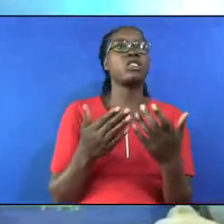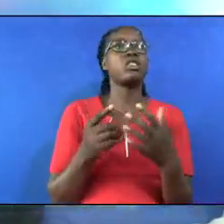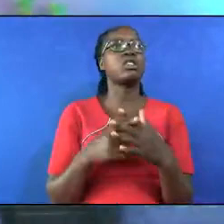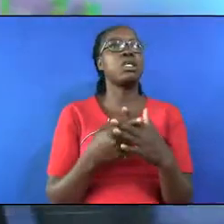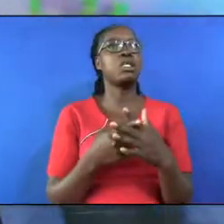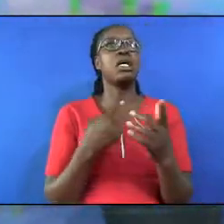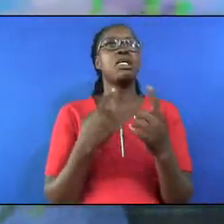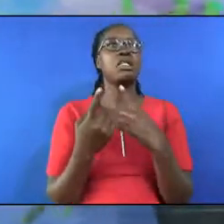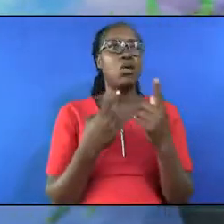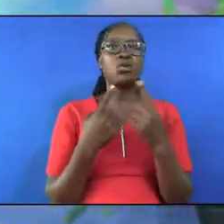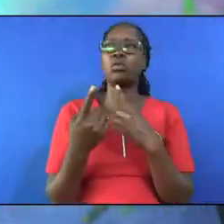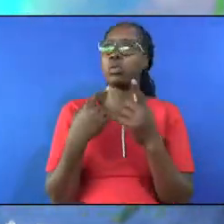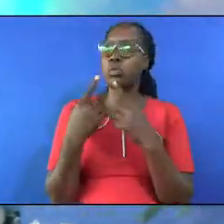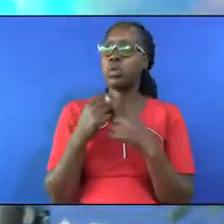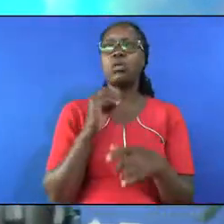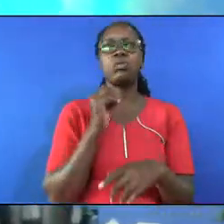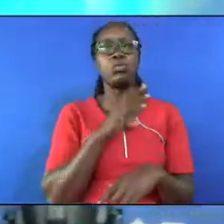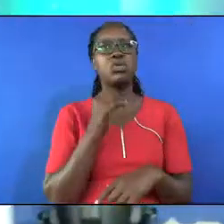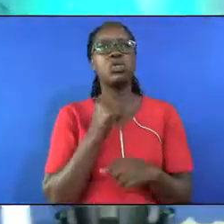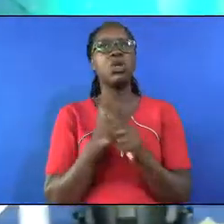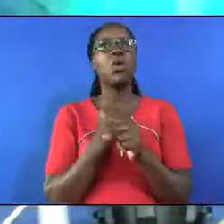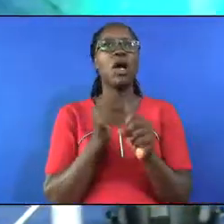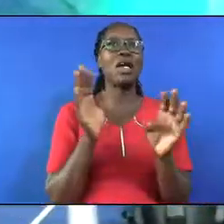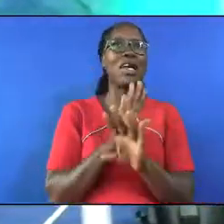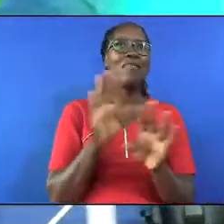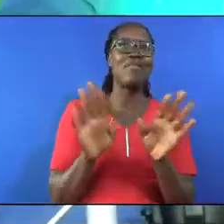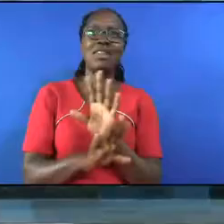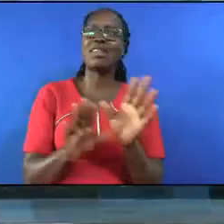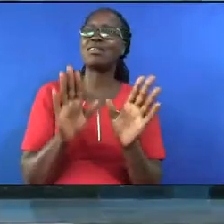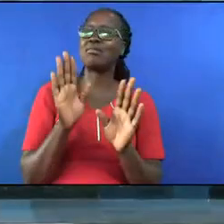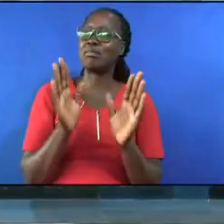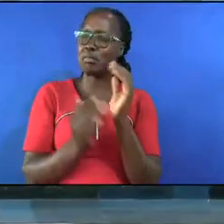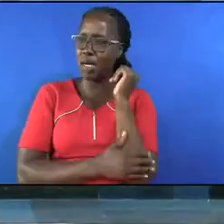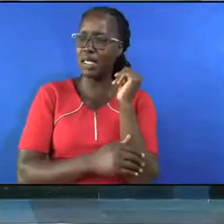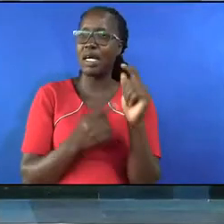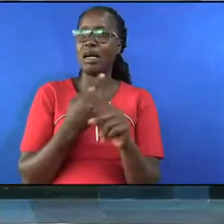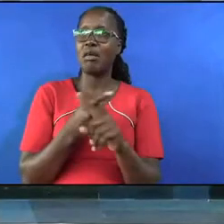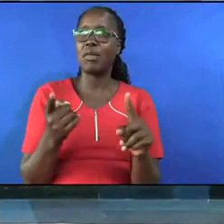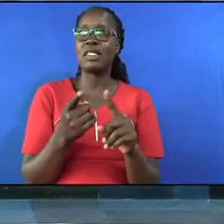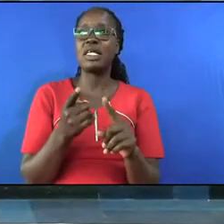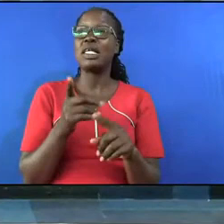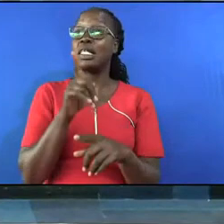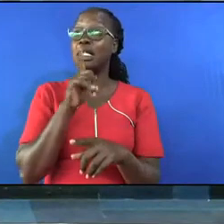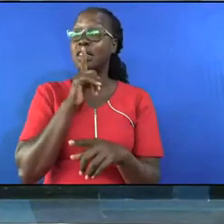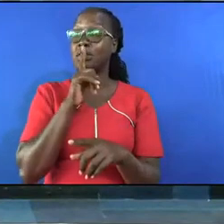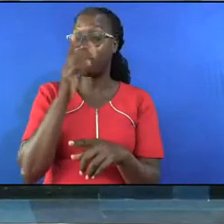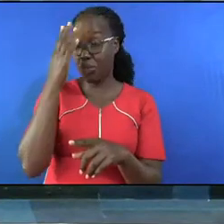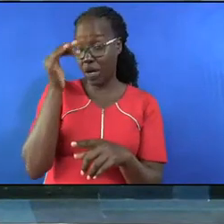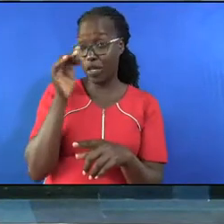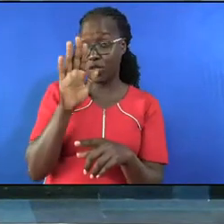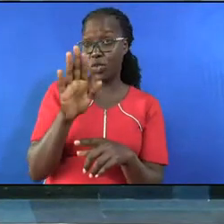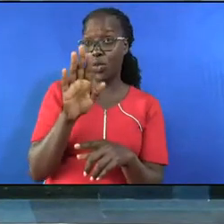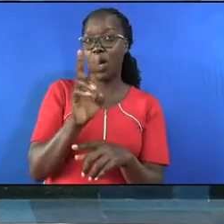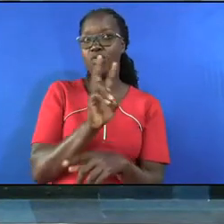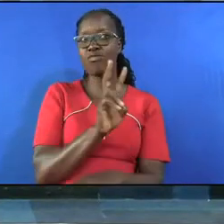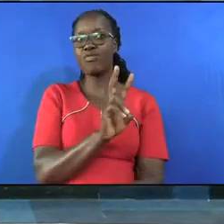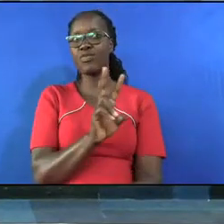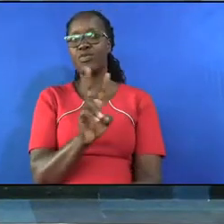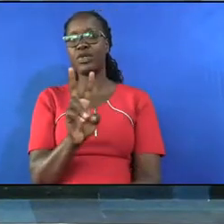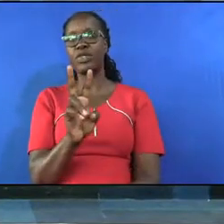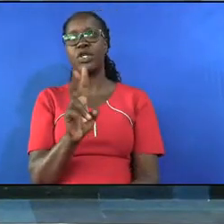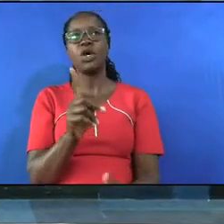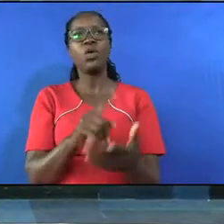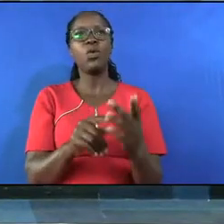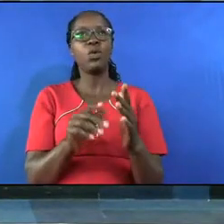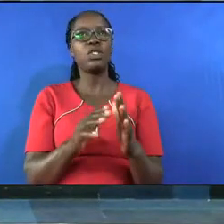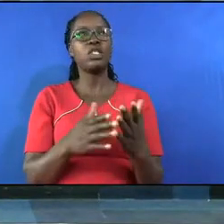will talk in church. They will do all manner of things. But they only keep silence because you are there, because you are watching. What if